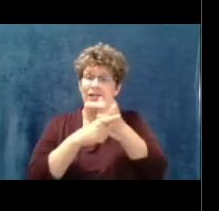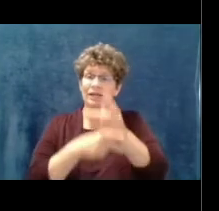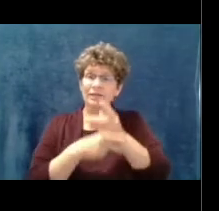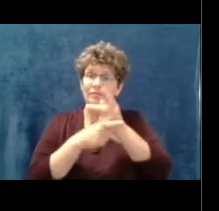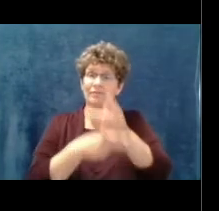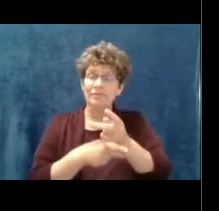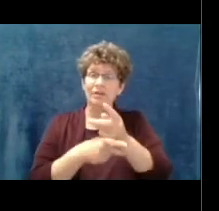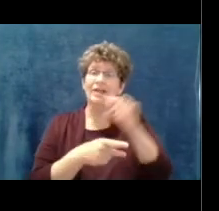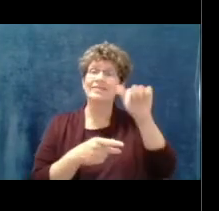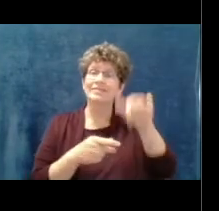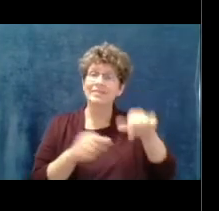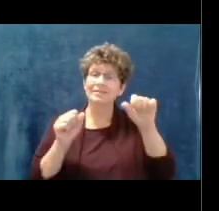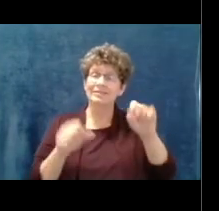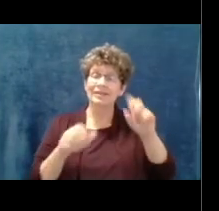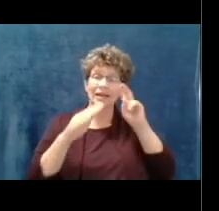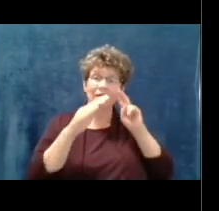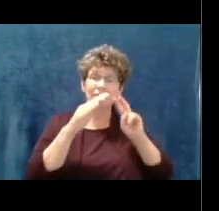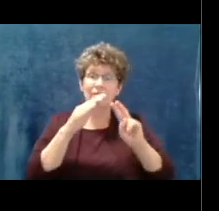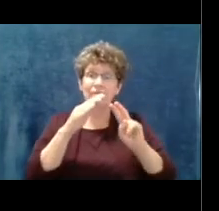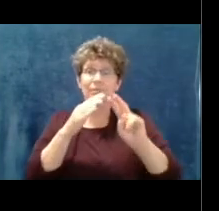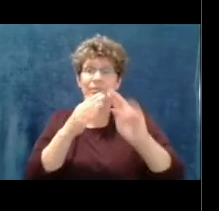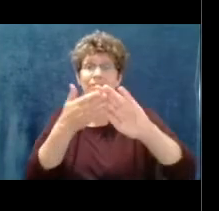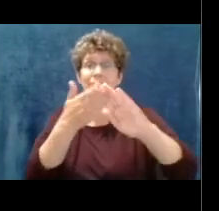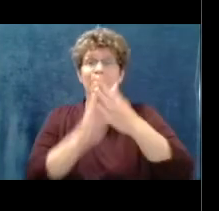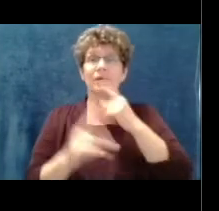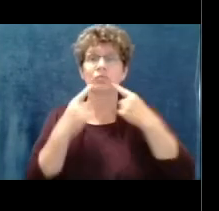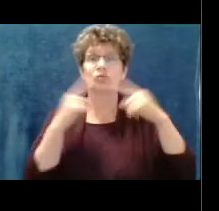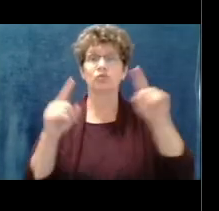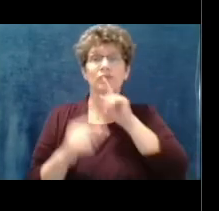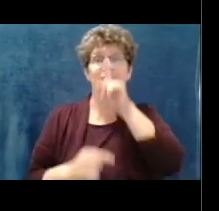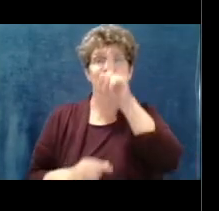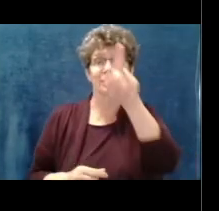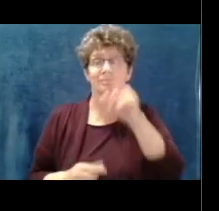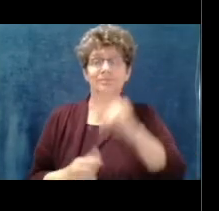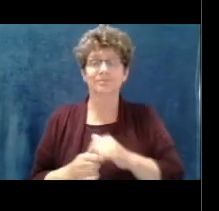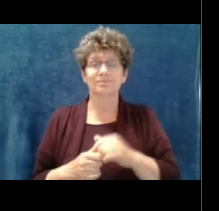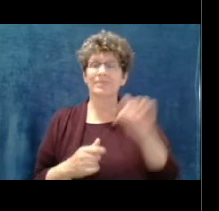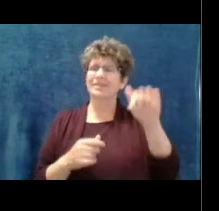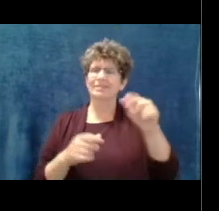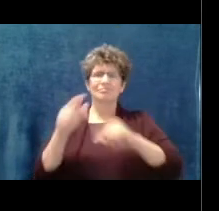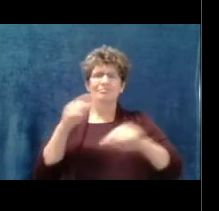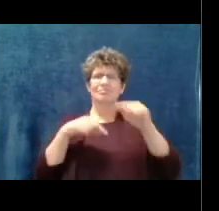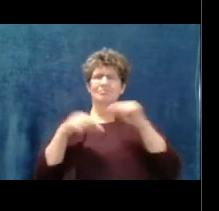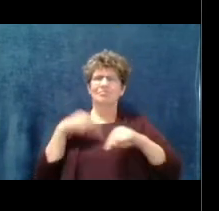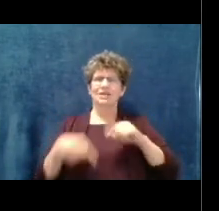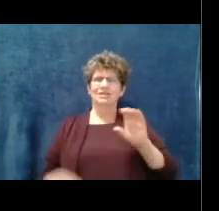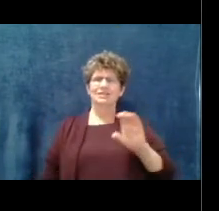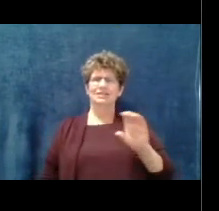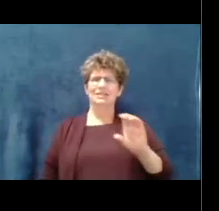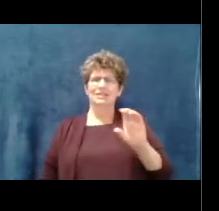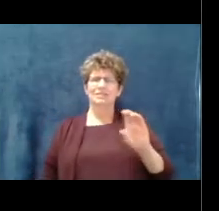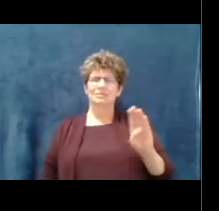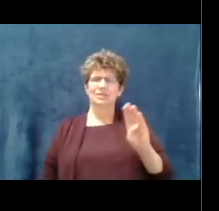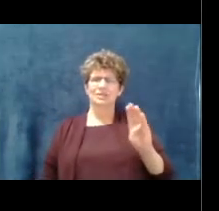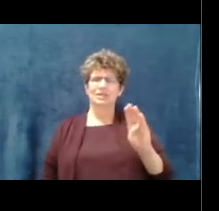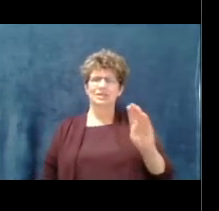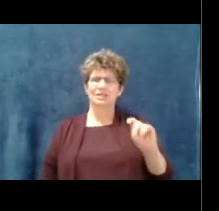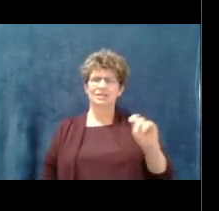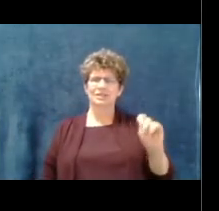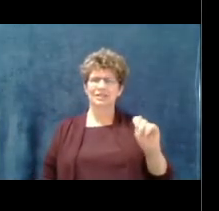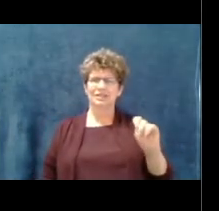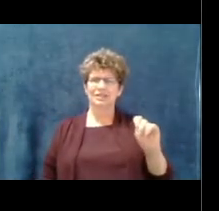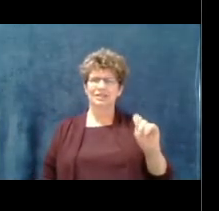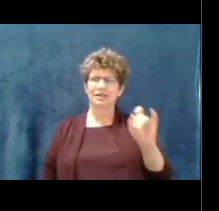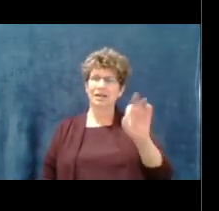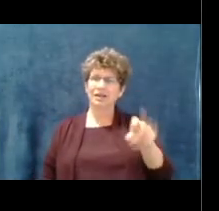prophecies. It goes back to the CBT, cognitive behavioral principles, that I was talking about earlier. If you have these thoughts that nothing's going to